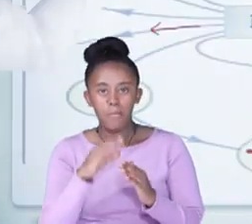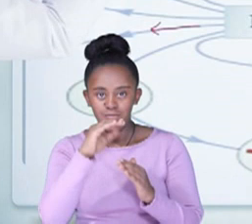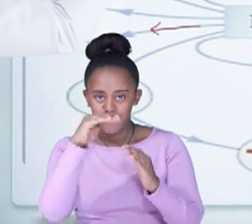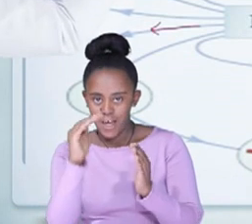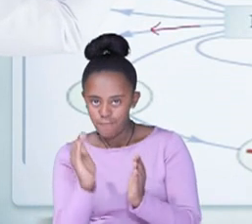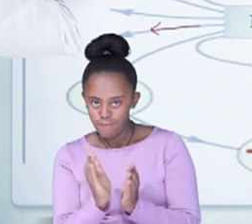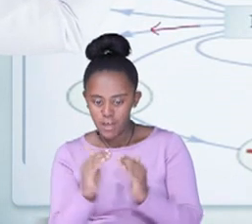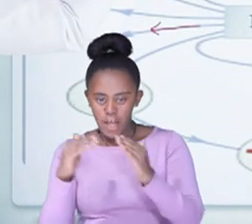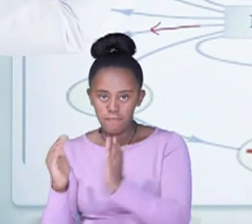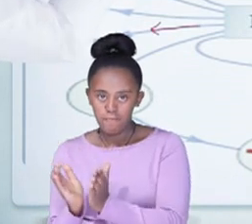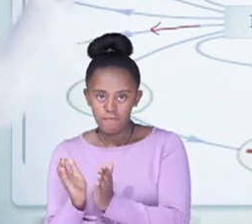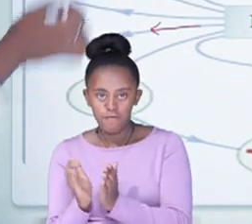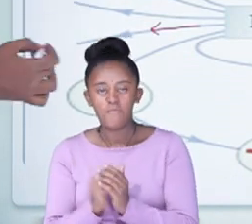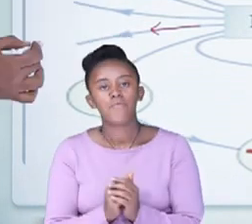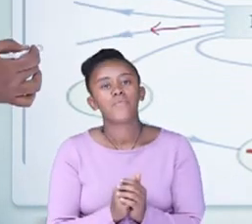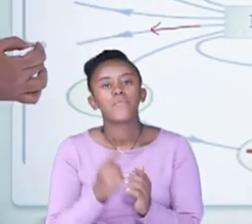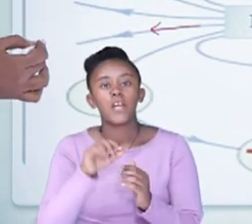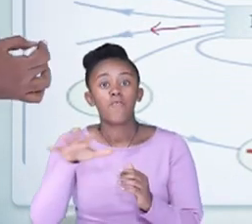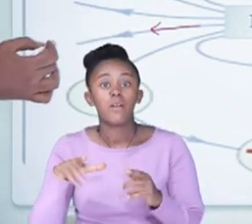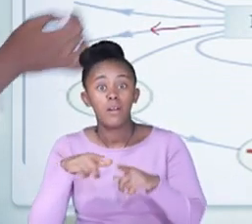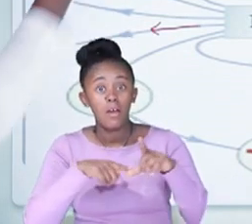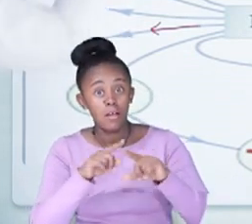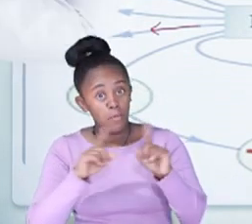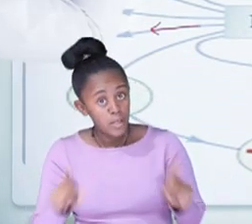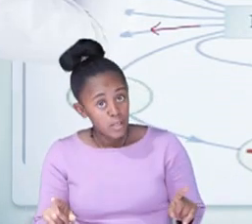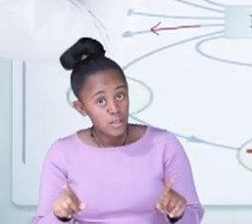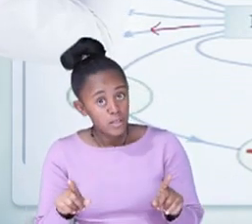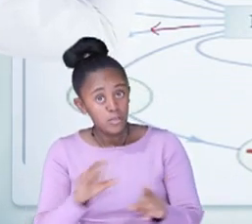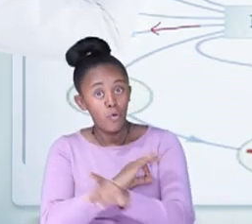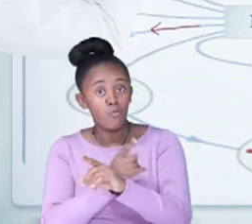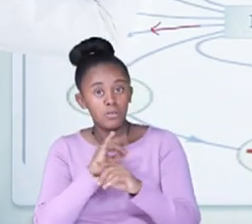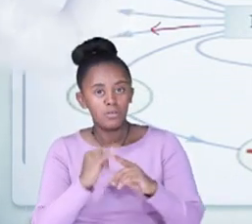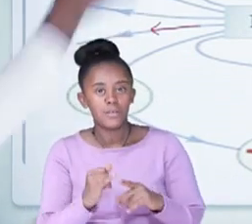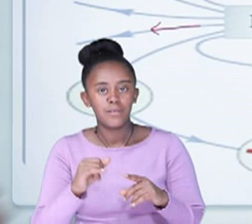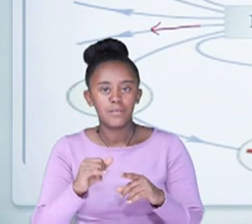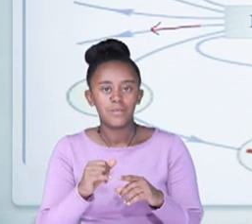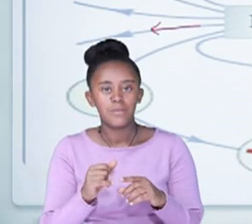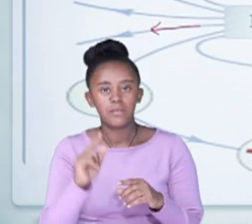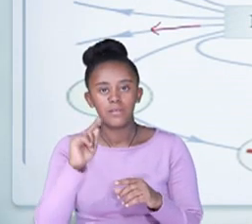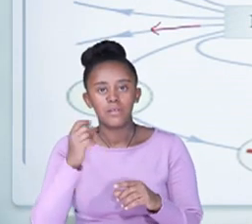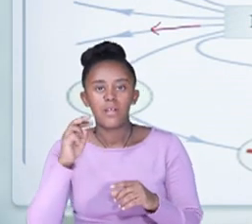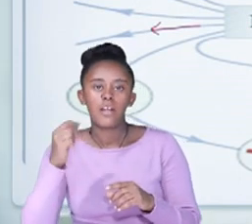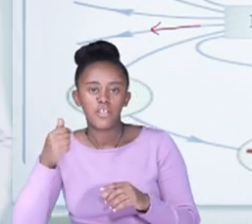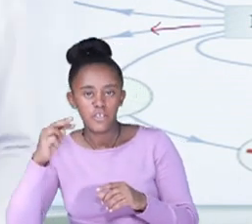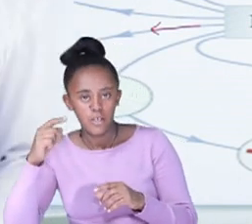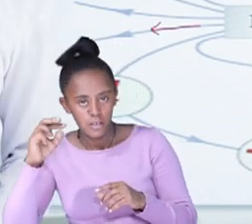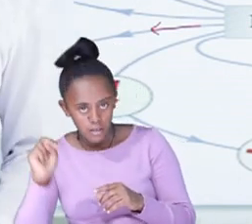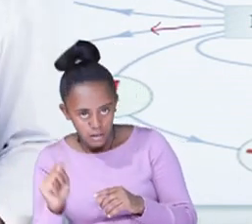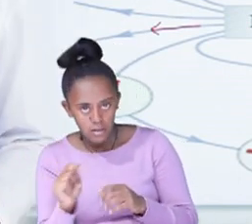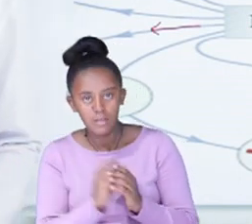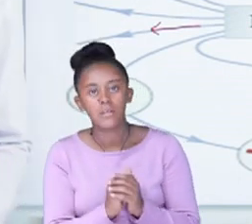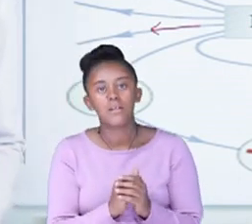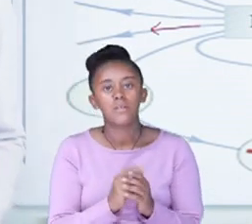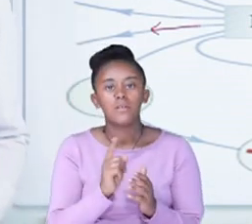path, this is a field line, but the force is tangent. At a single point, you can have a tangent. And the